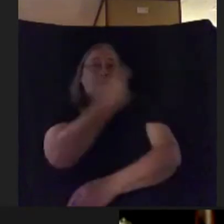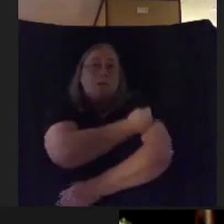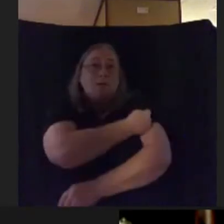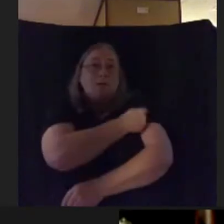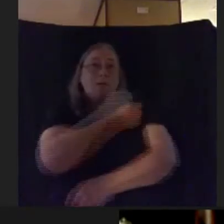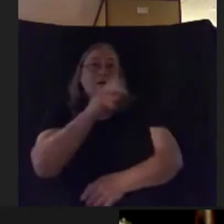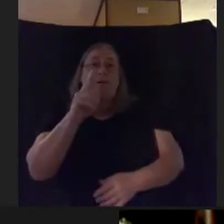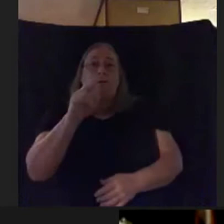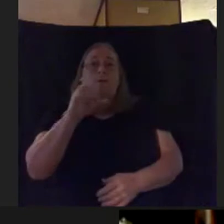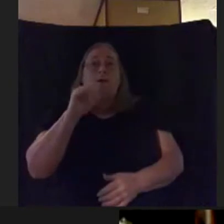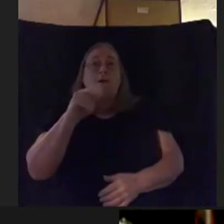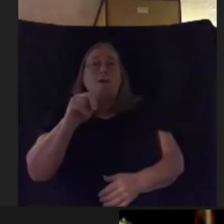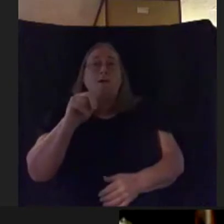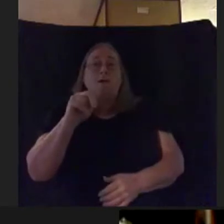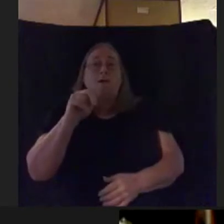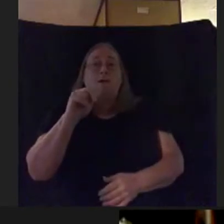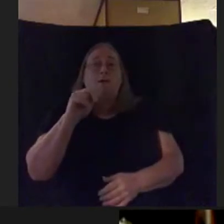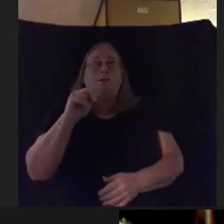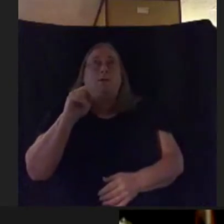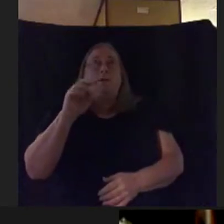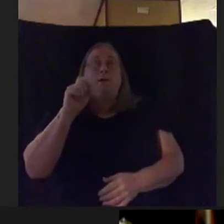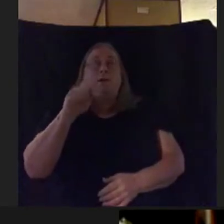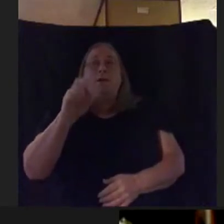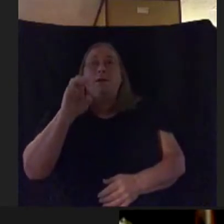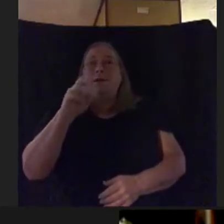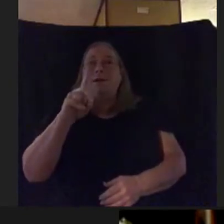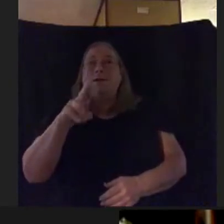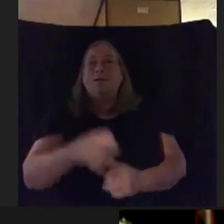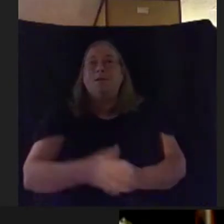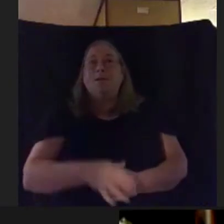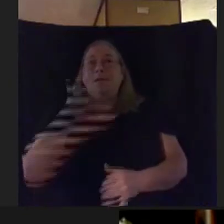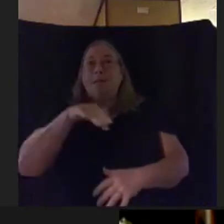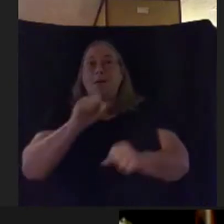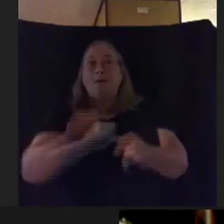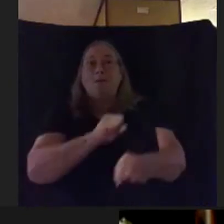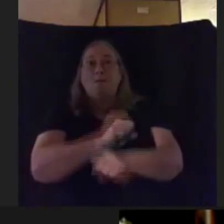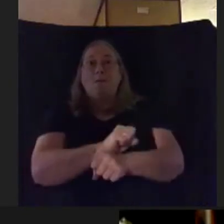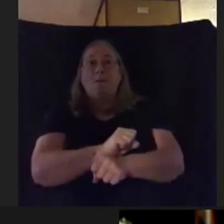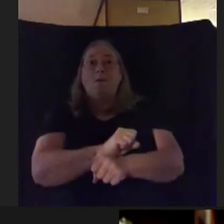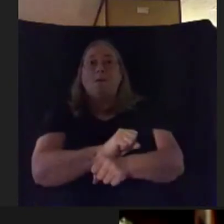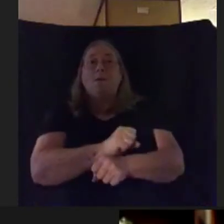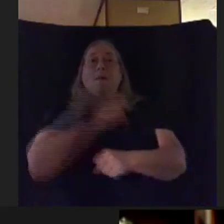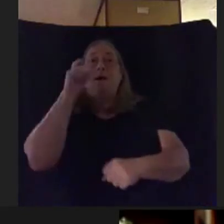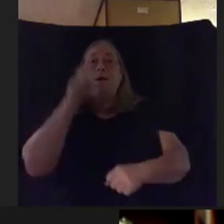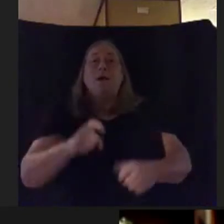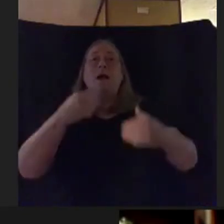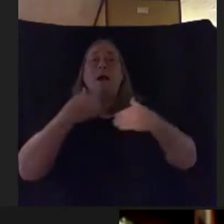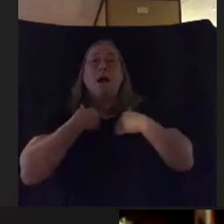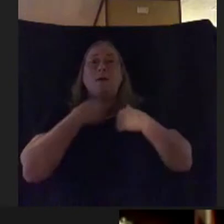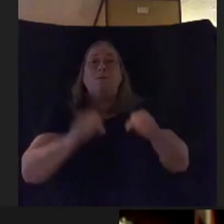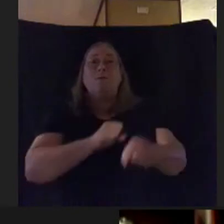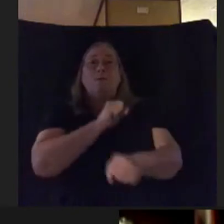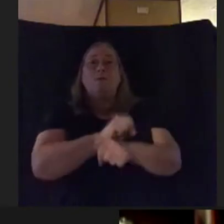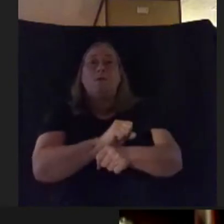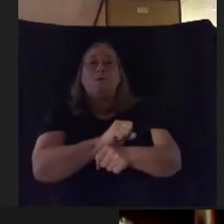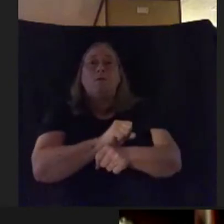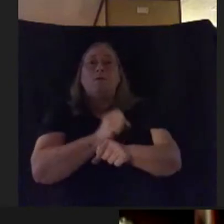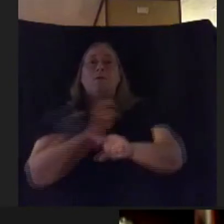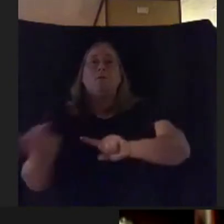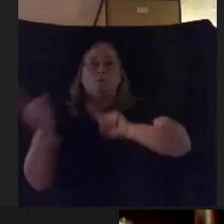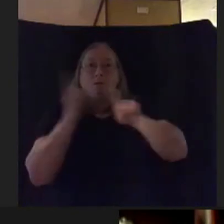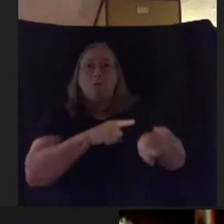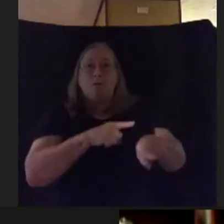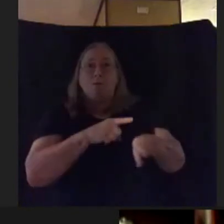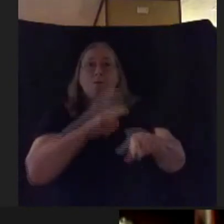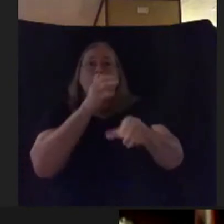covidvaccine.umc.edu, any of those ways to get that appointment, you have to have that appointment to come to the site and receive your